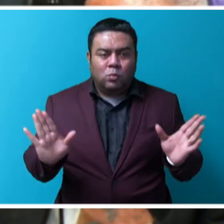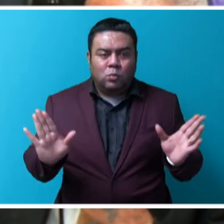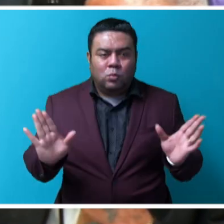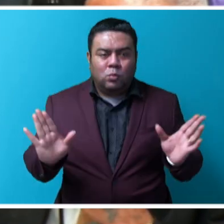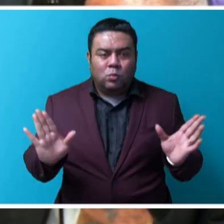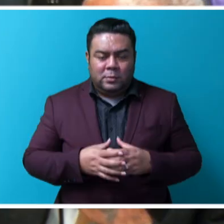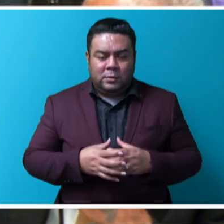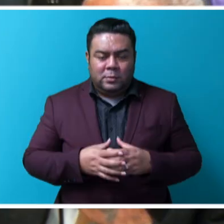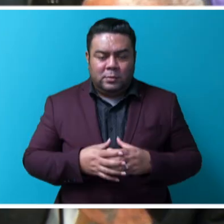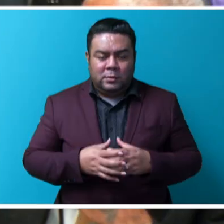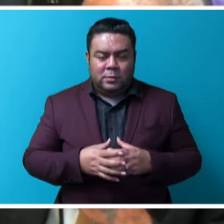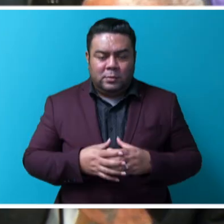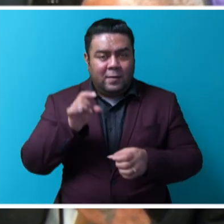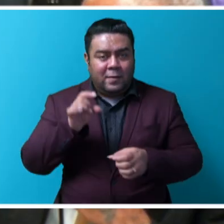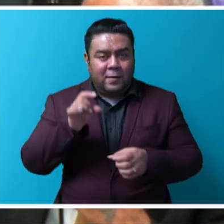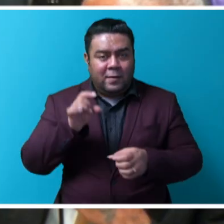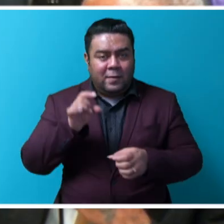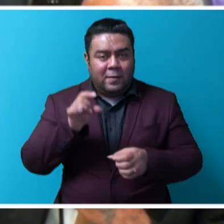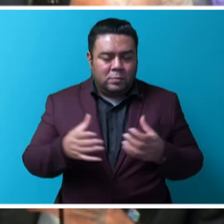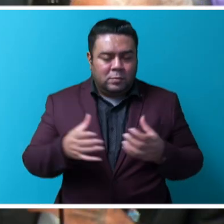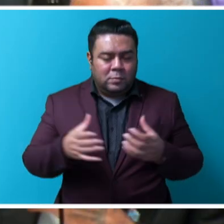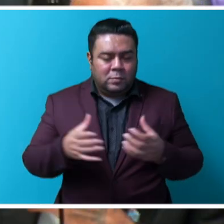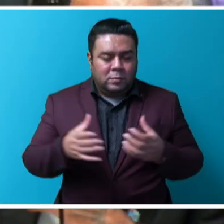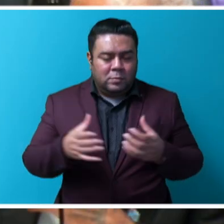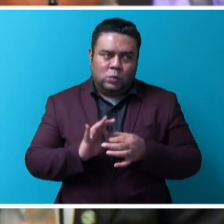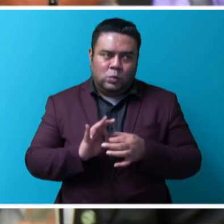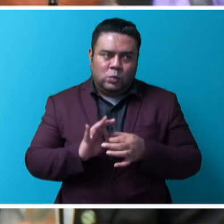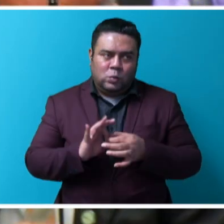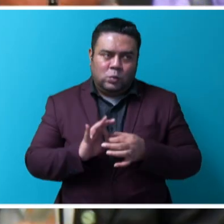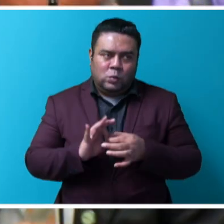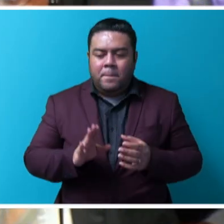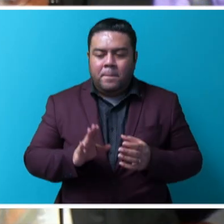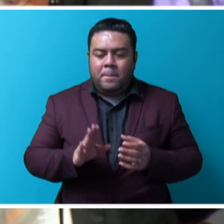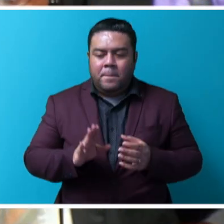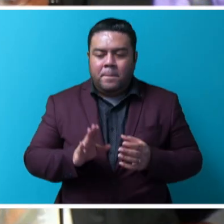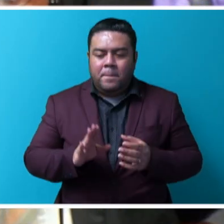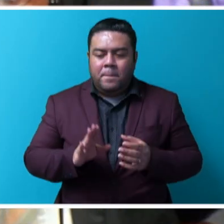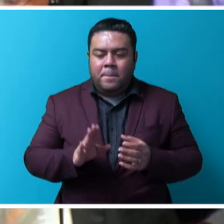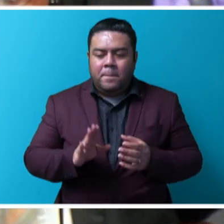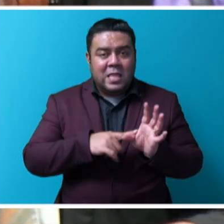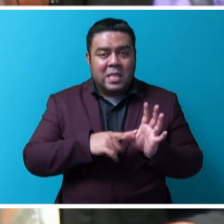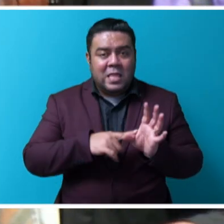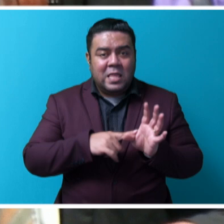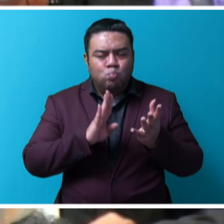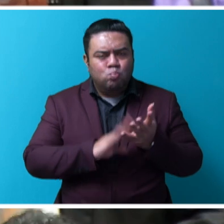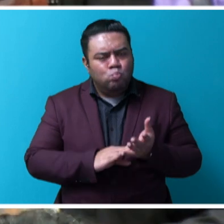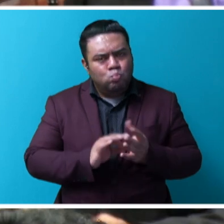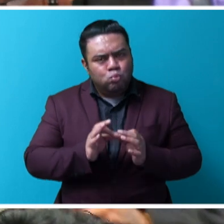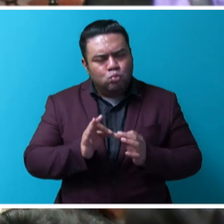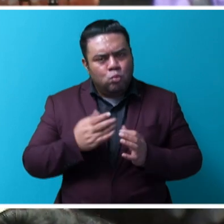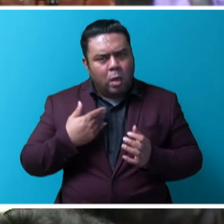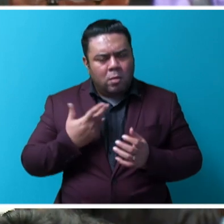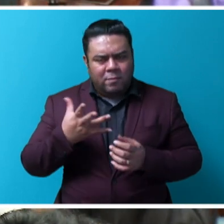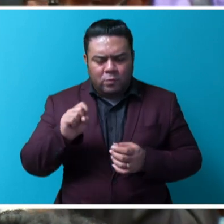7.2 million USD in safeguarding marine and terrestrial biodiversity project, focusing on intervention in selected islands, including